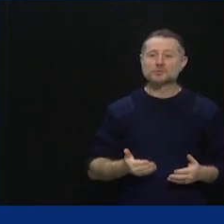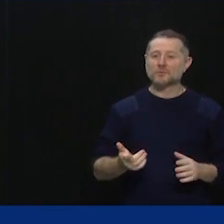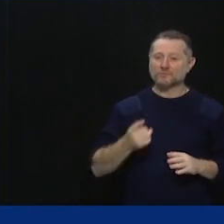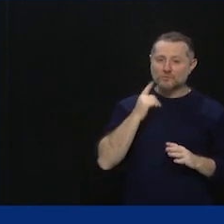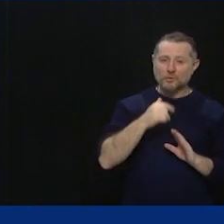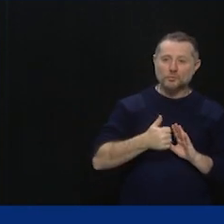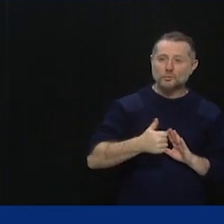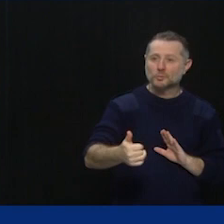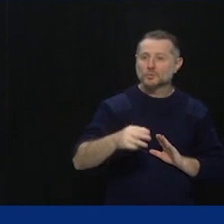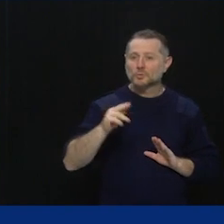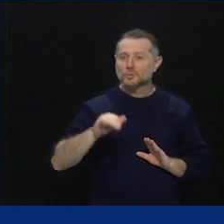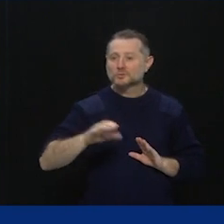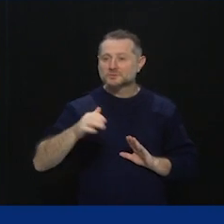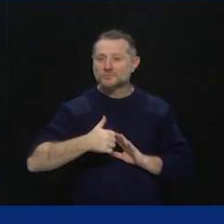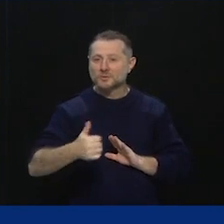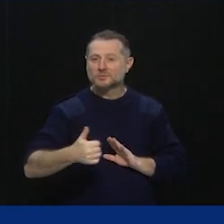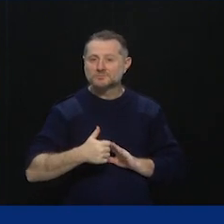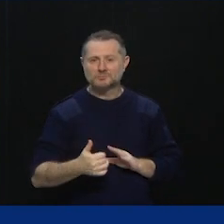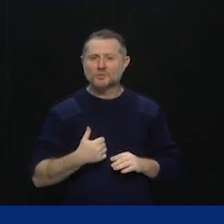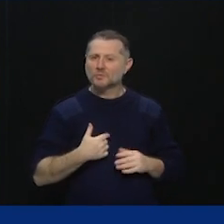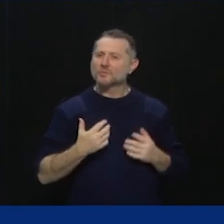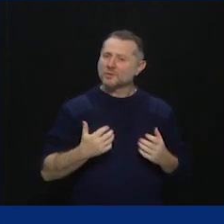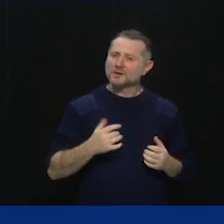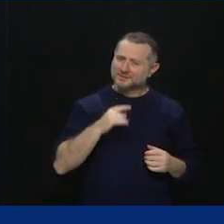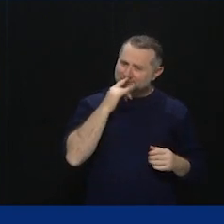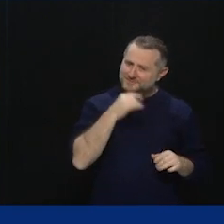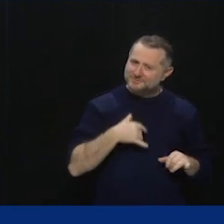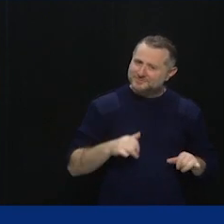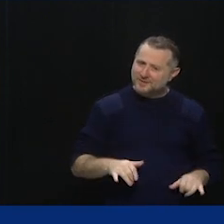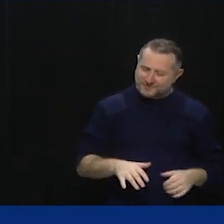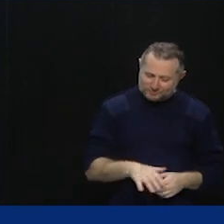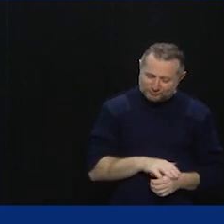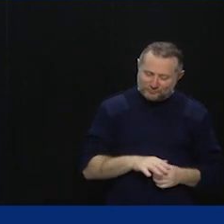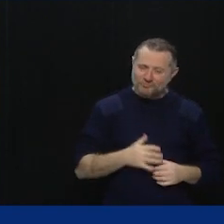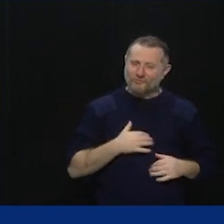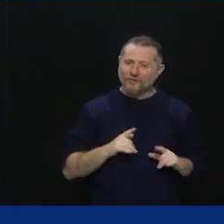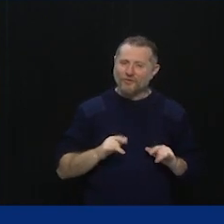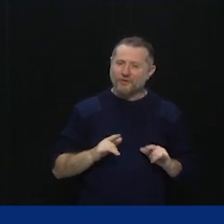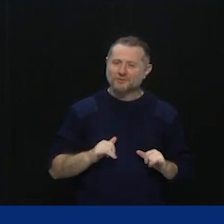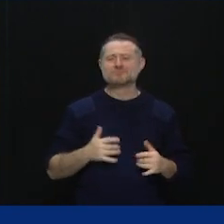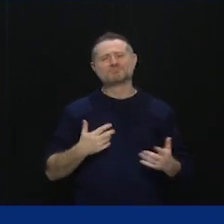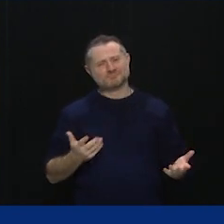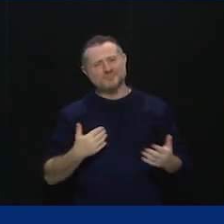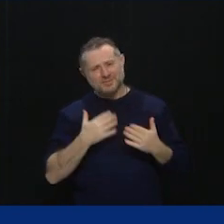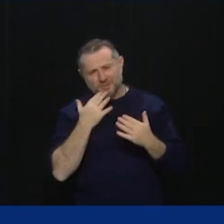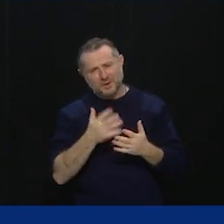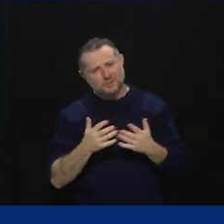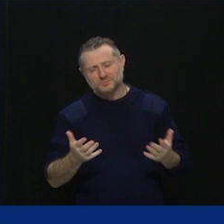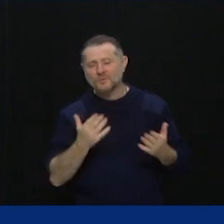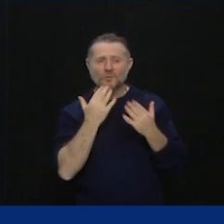to stay on Long Island. So thank you very much. Good luck.